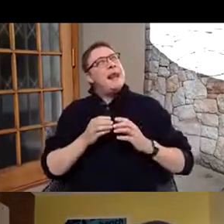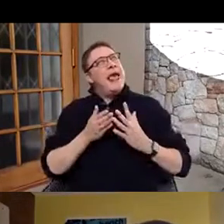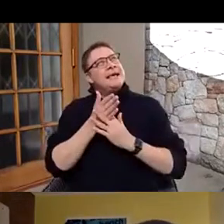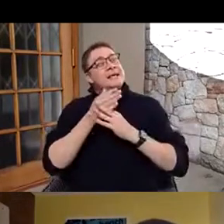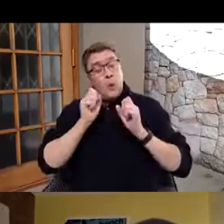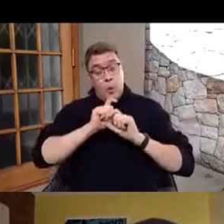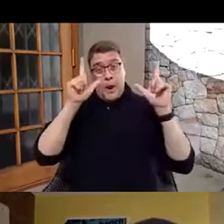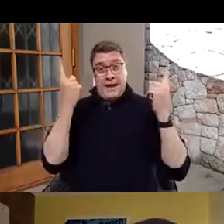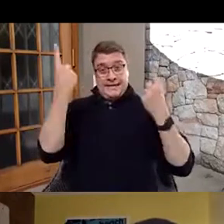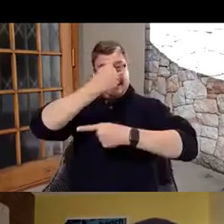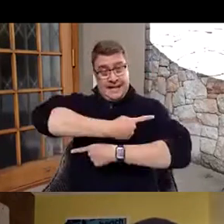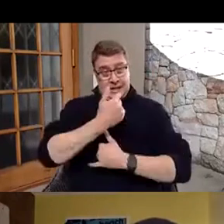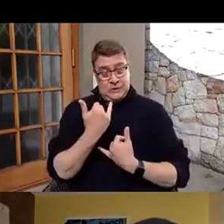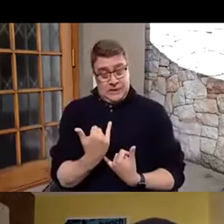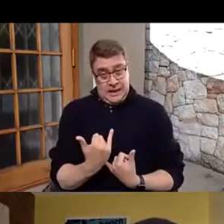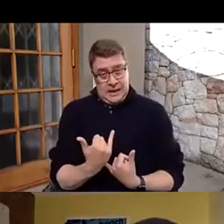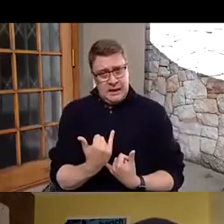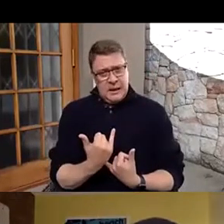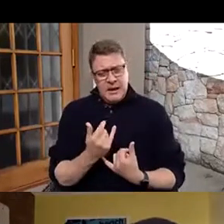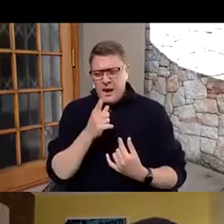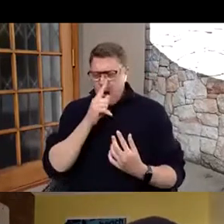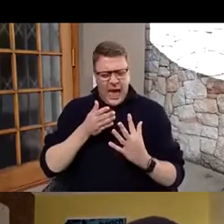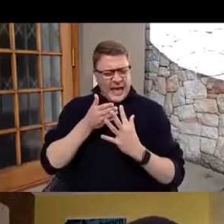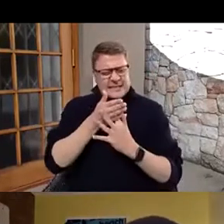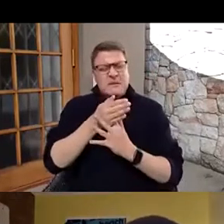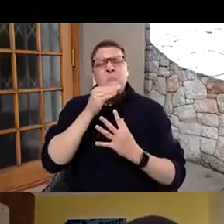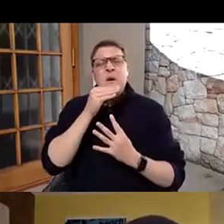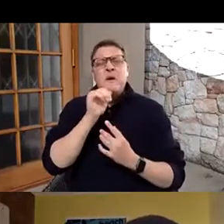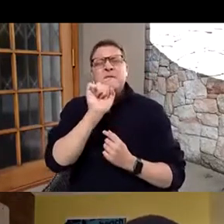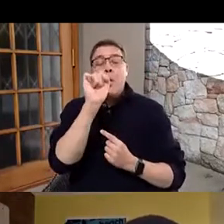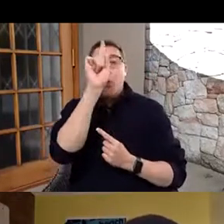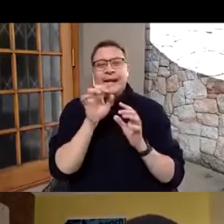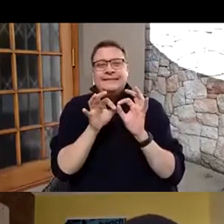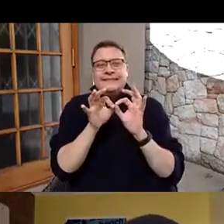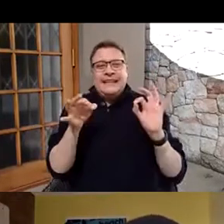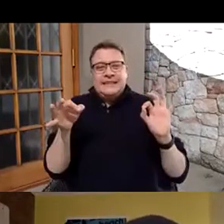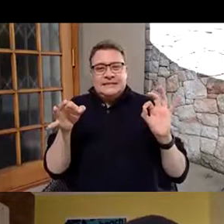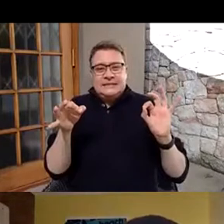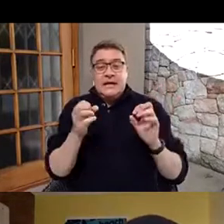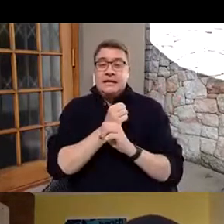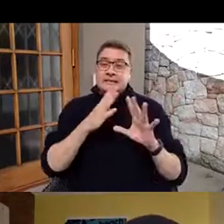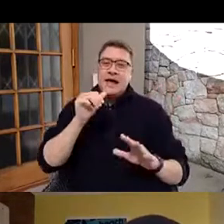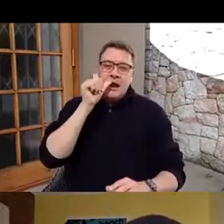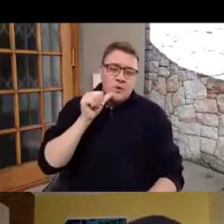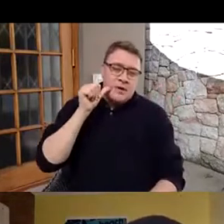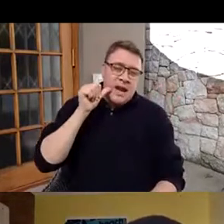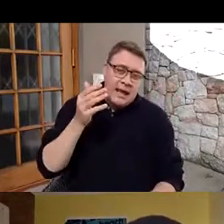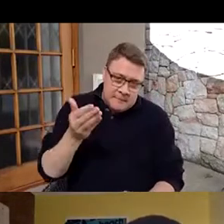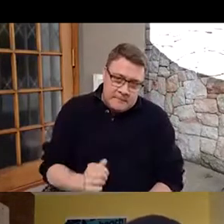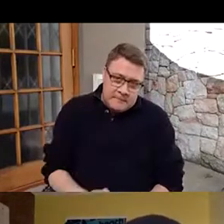What is accessibility to you in one sentence? And let's start with you, Anrune.